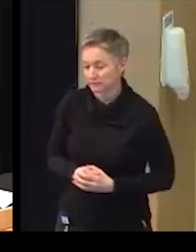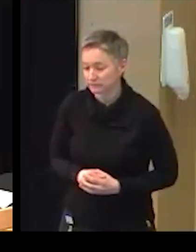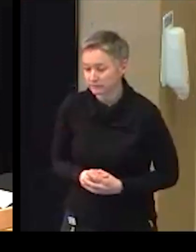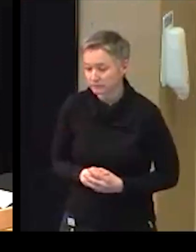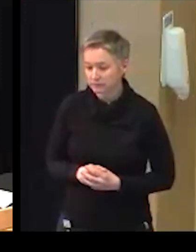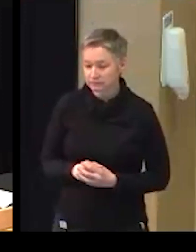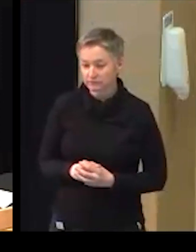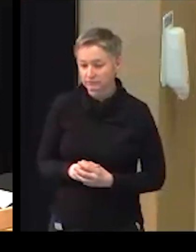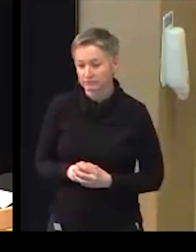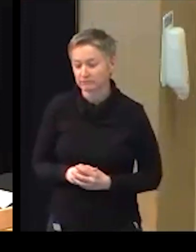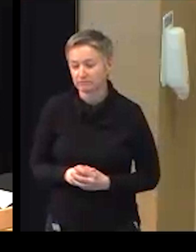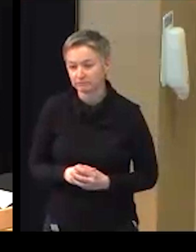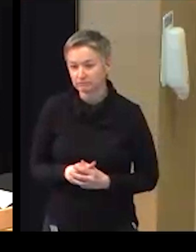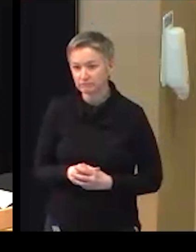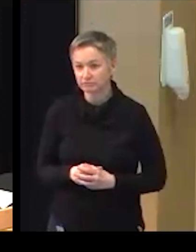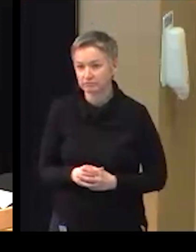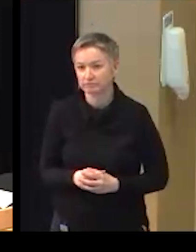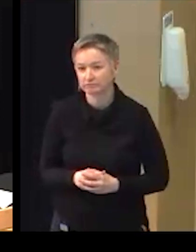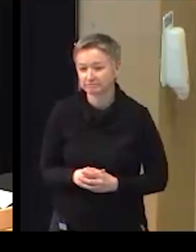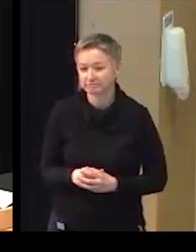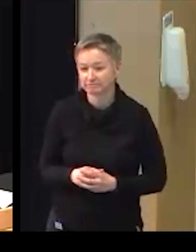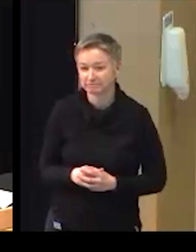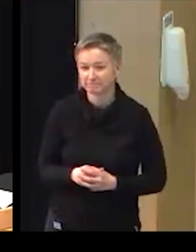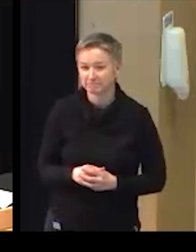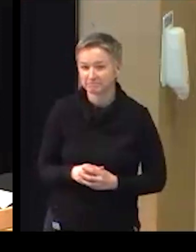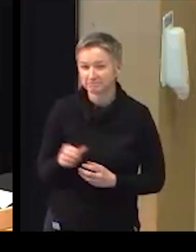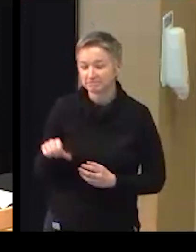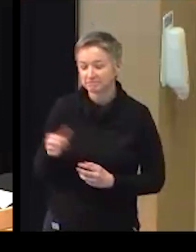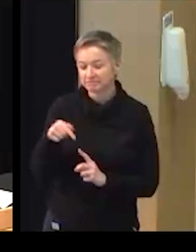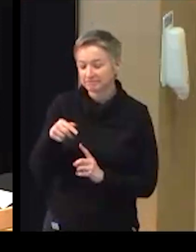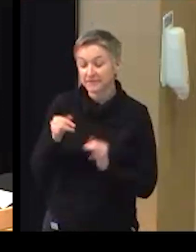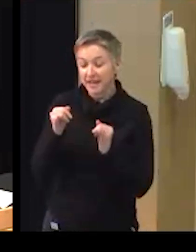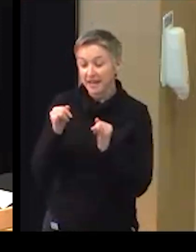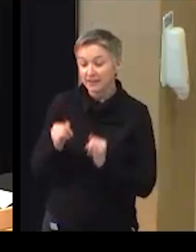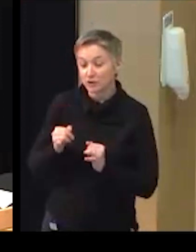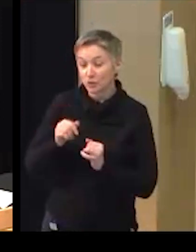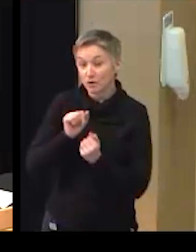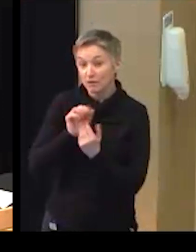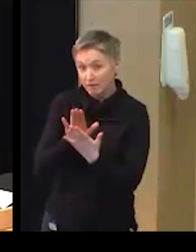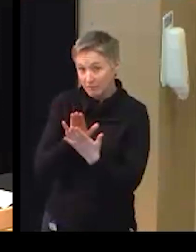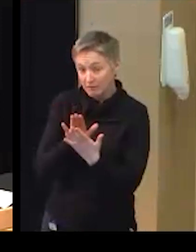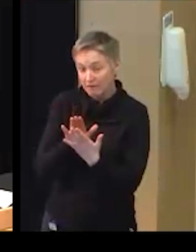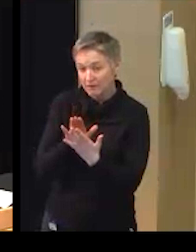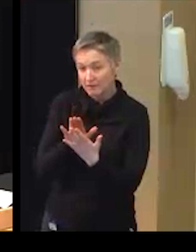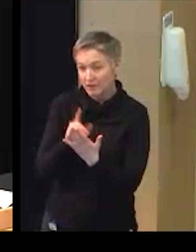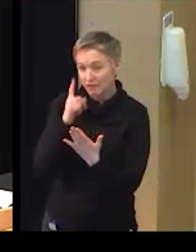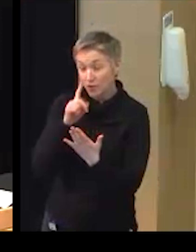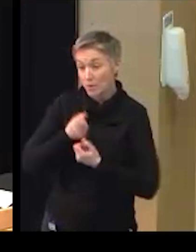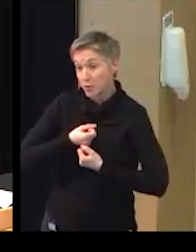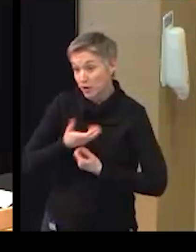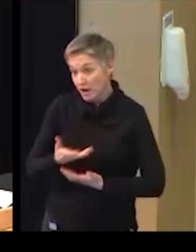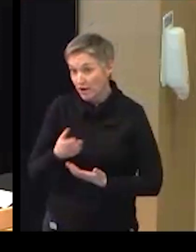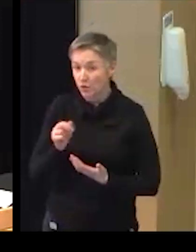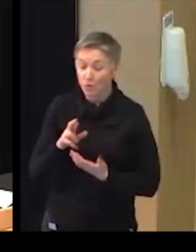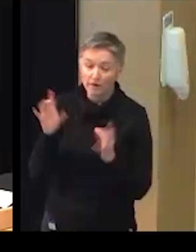this come about in this field. Another individual response, though, to burnout